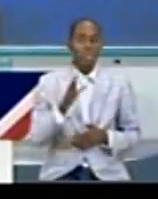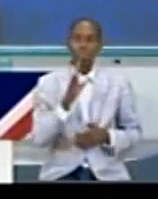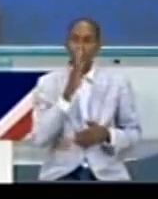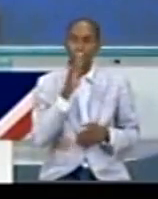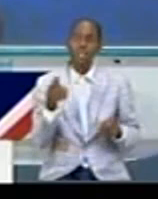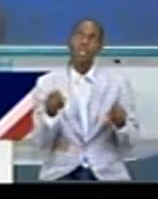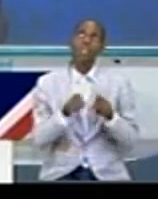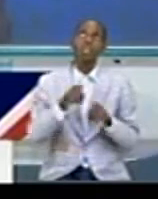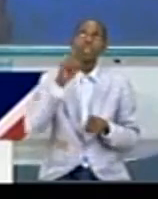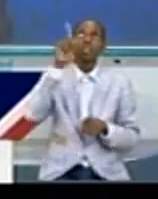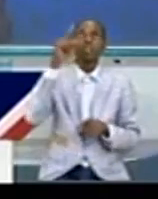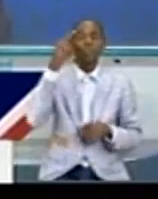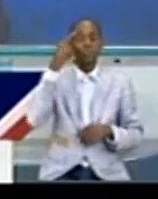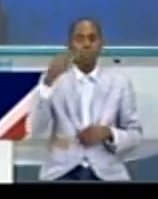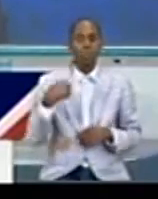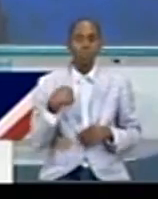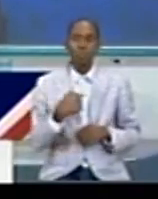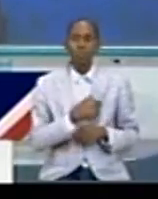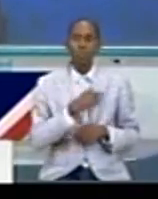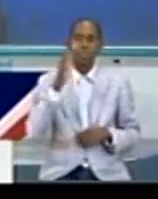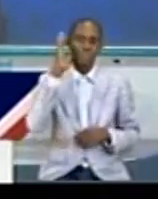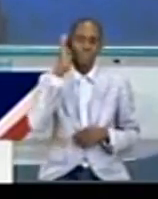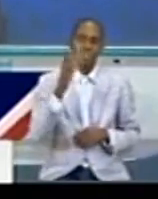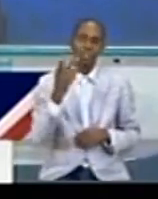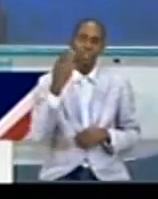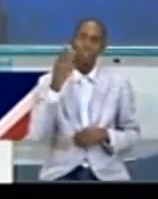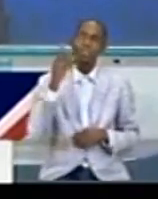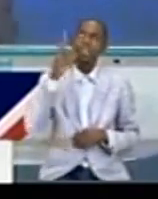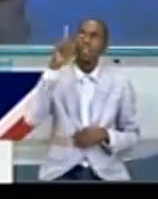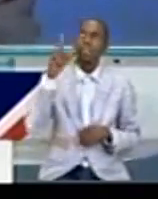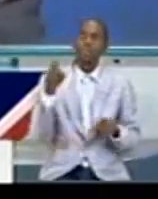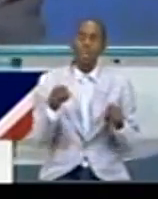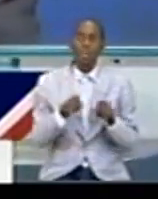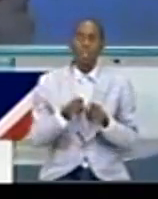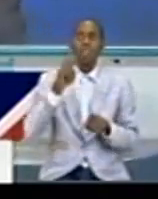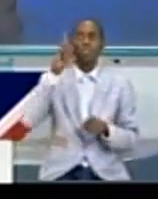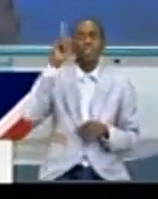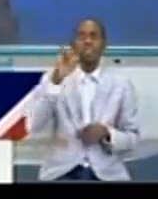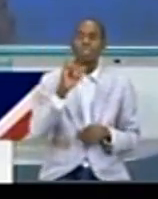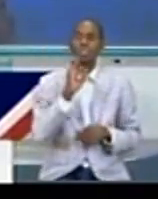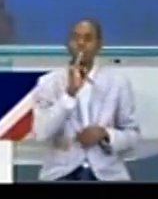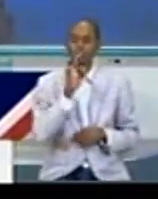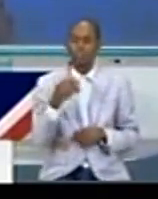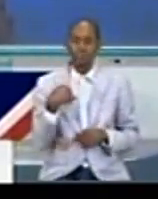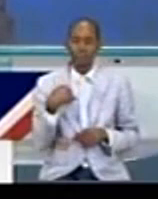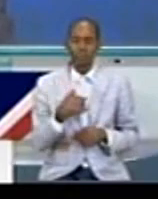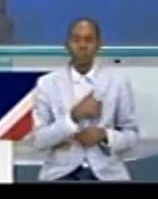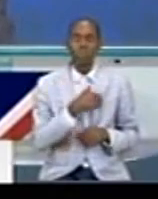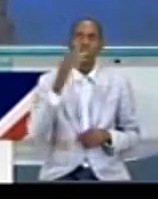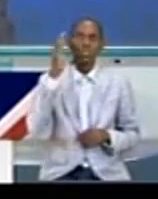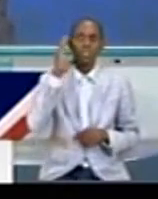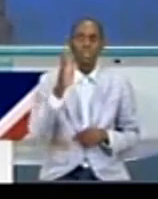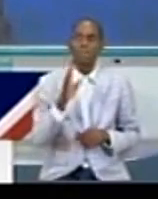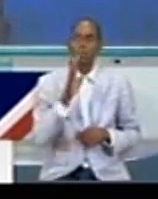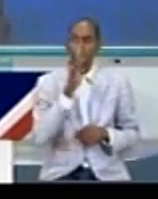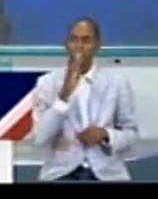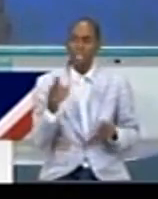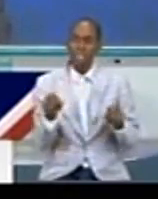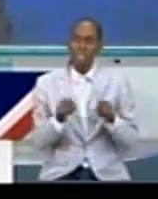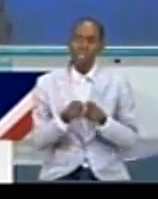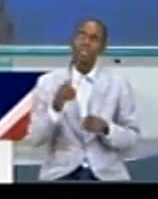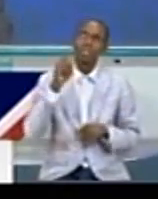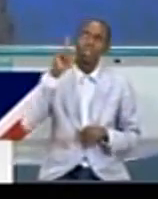see him as he is. We shall be like him,